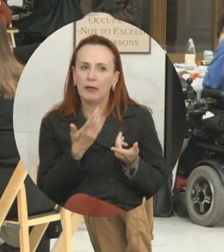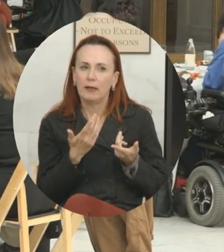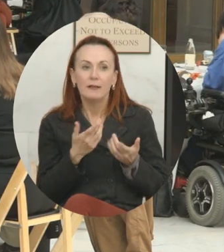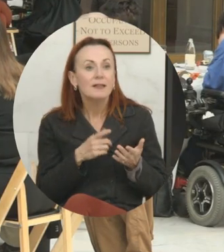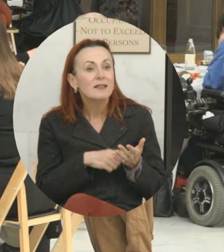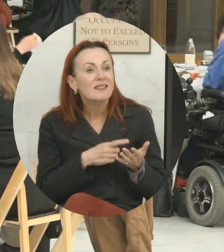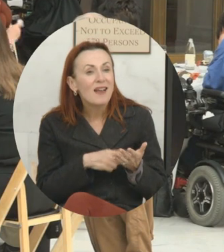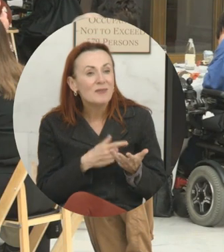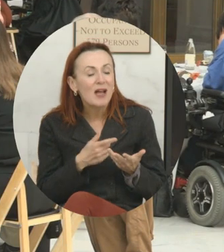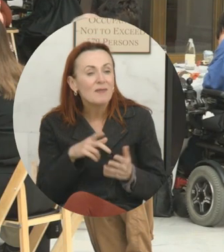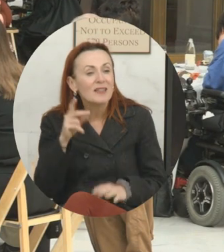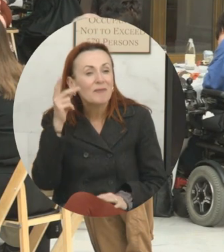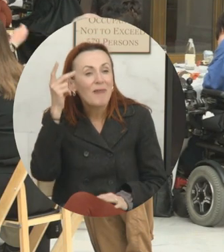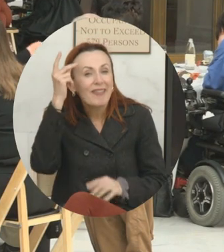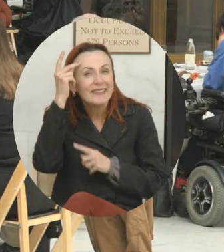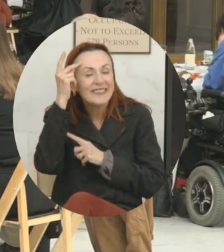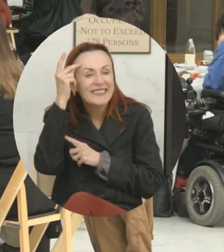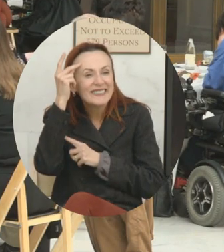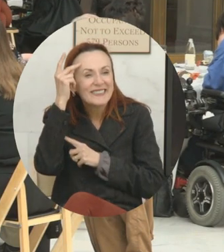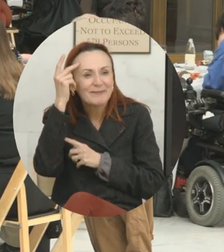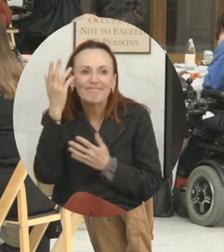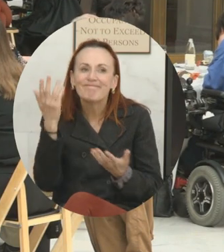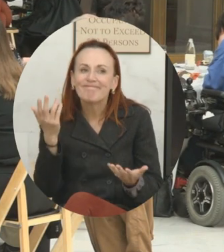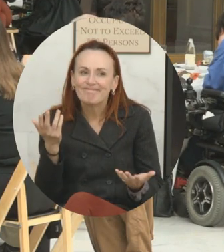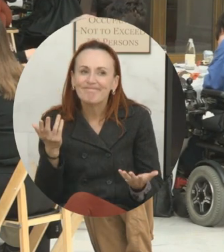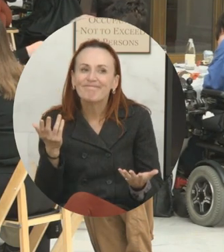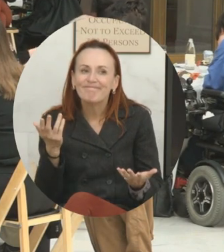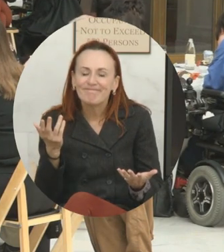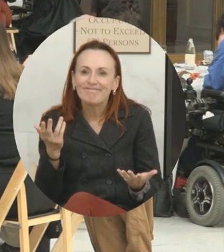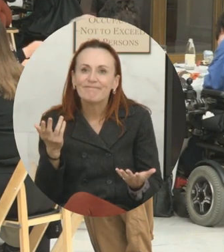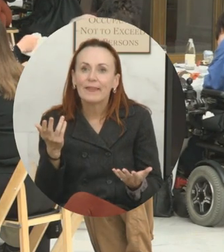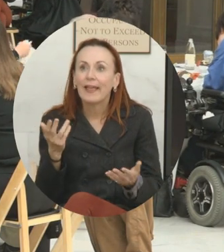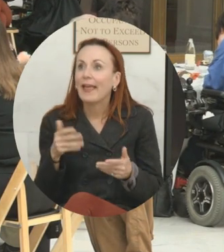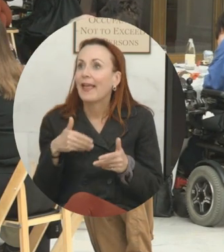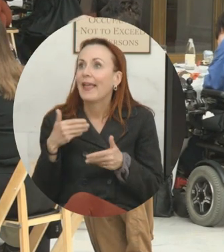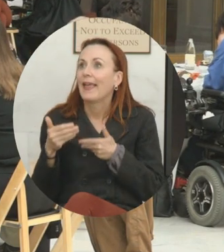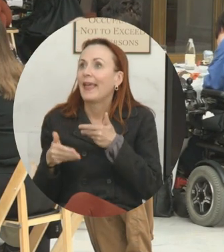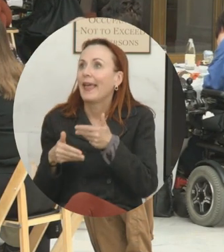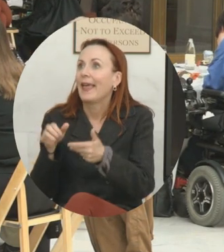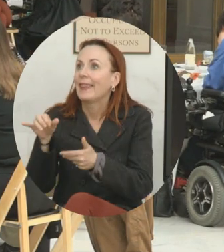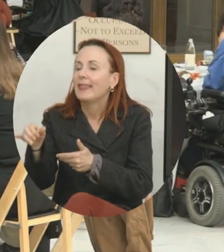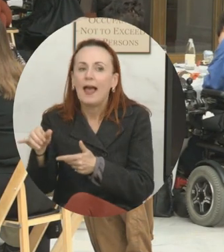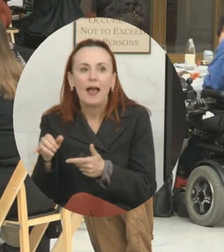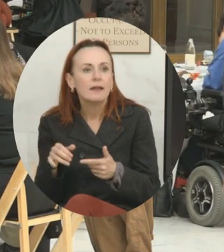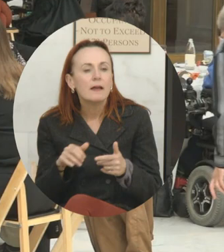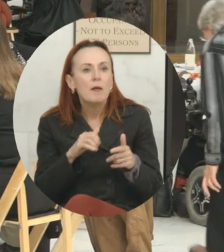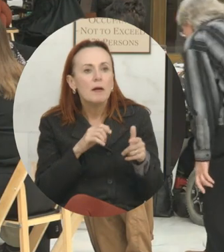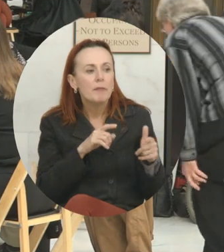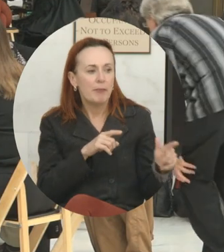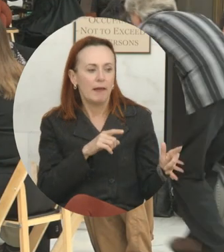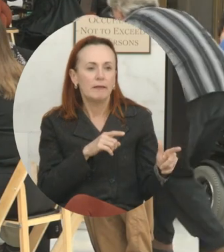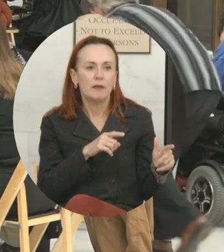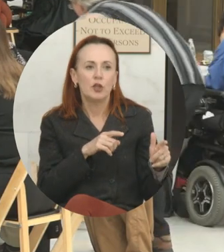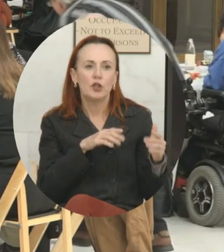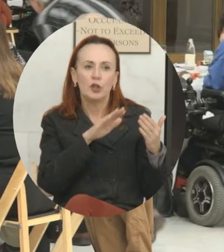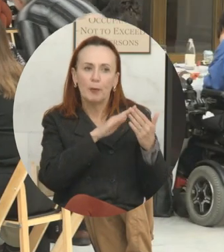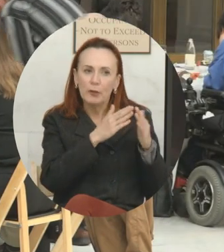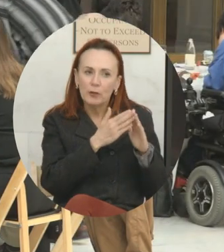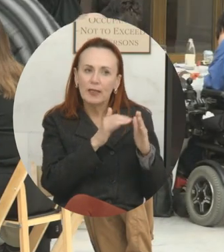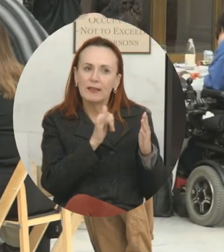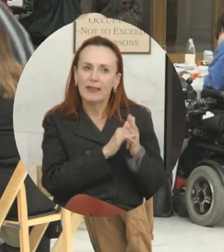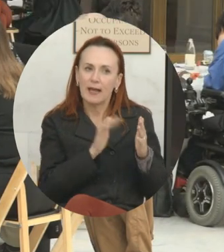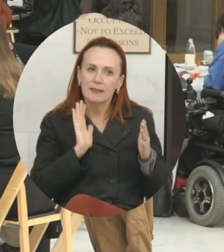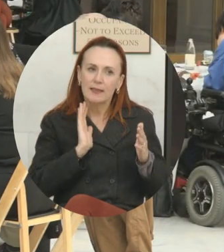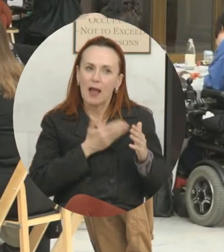sometimes in politics, we go where politics go and not where community go. So it becomes